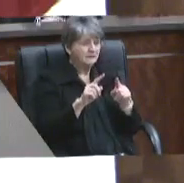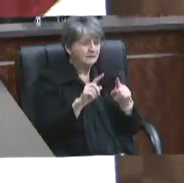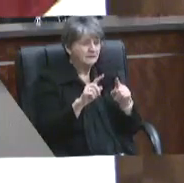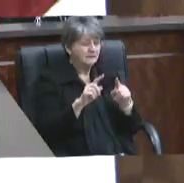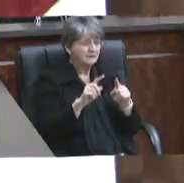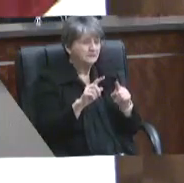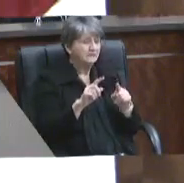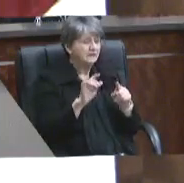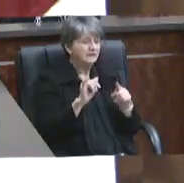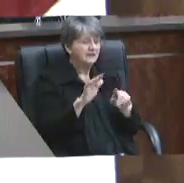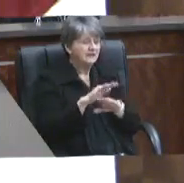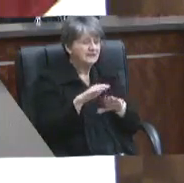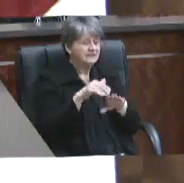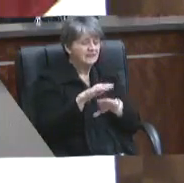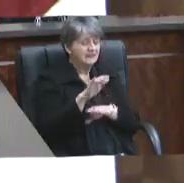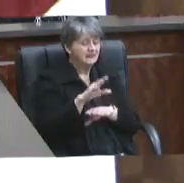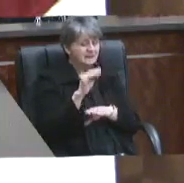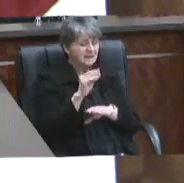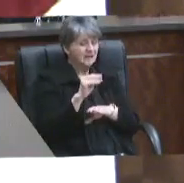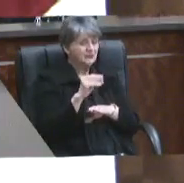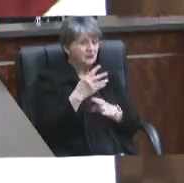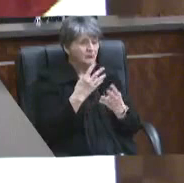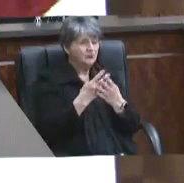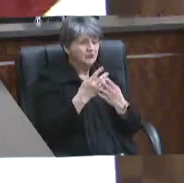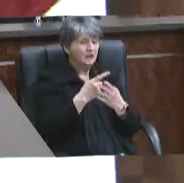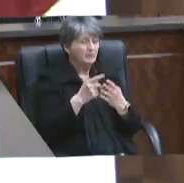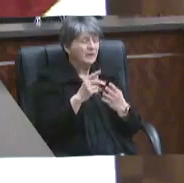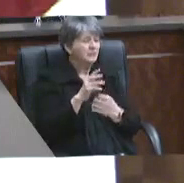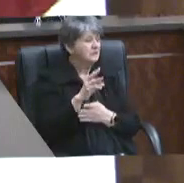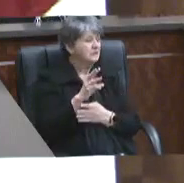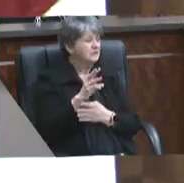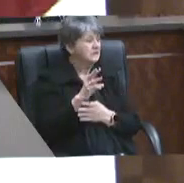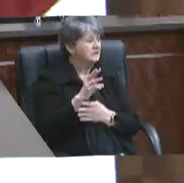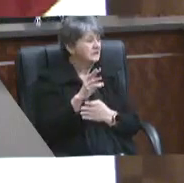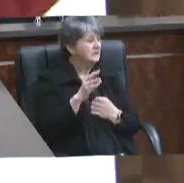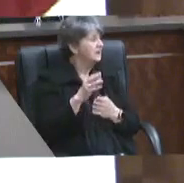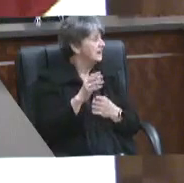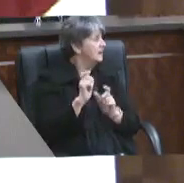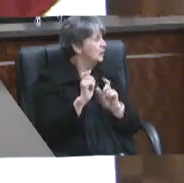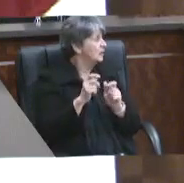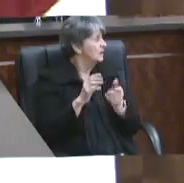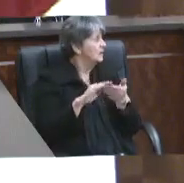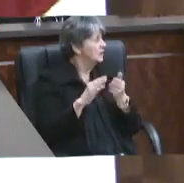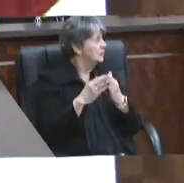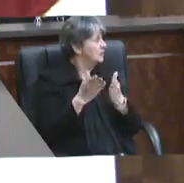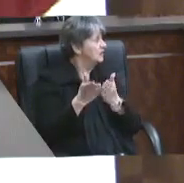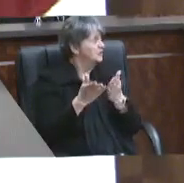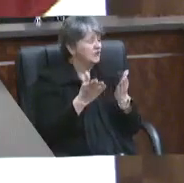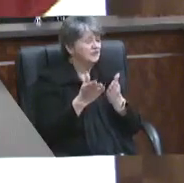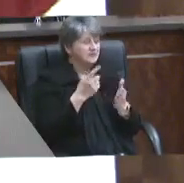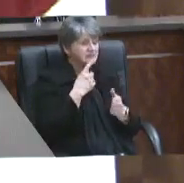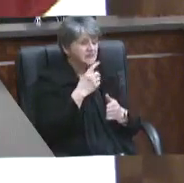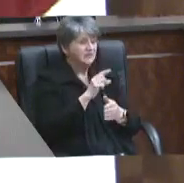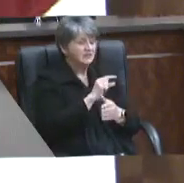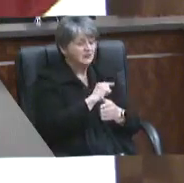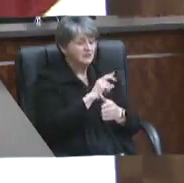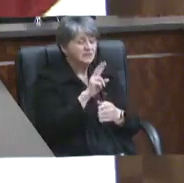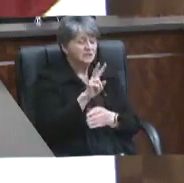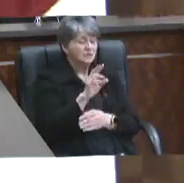these guys to prison. It was a settlement of $643 million. They got community service, and they pleaded guilty in